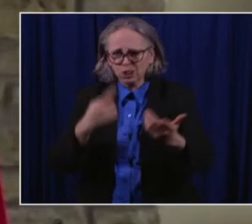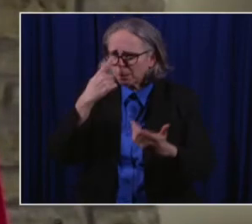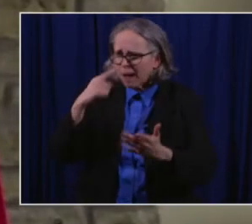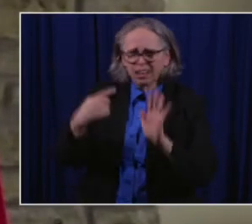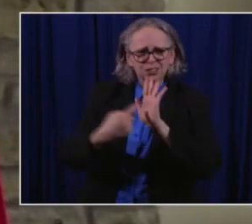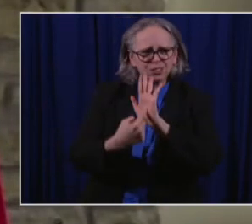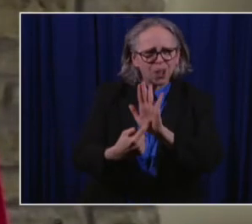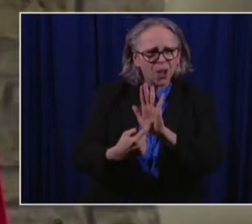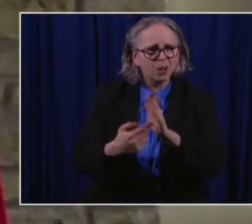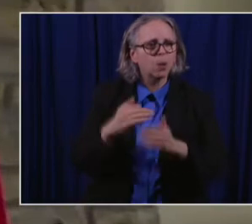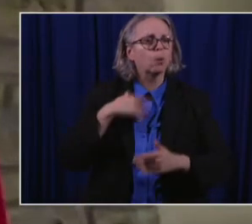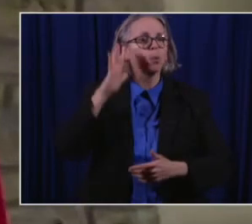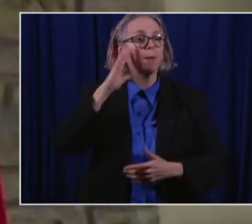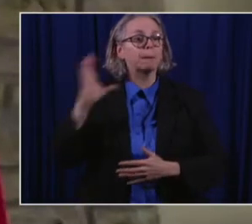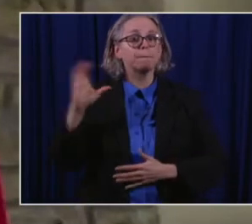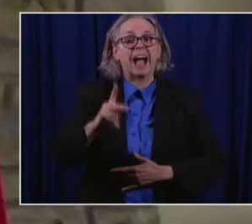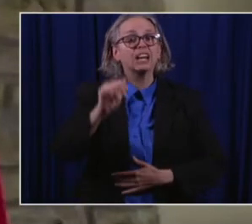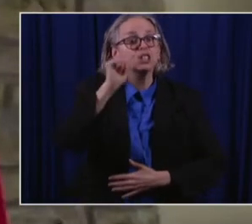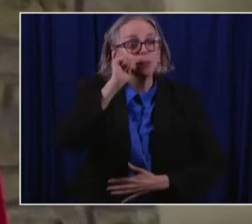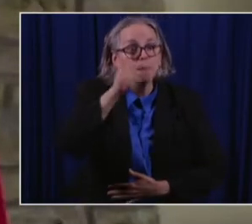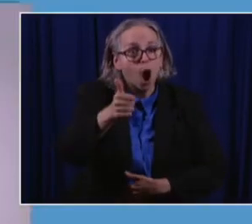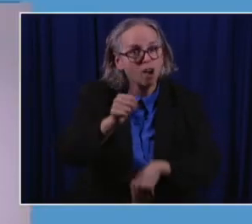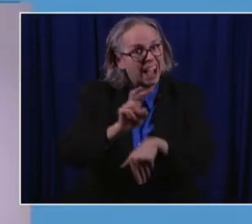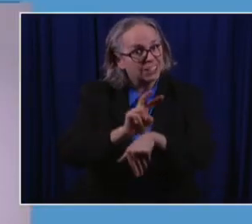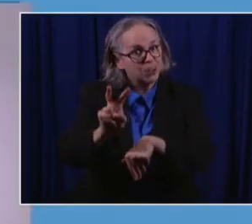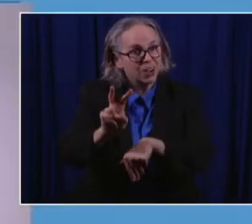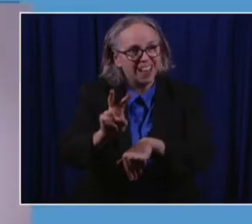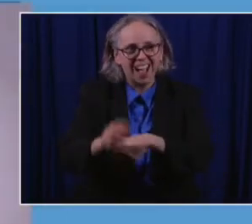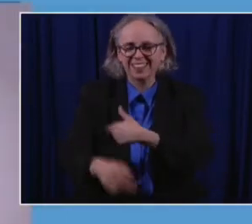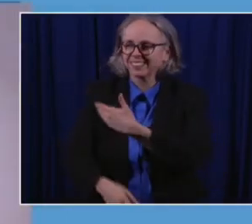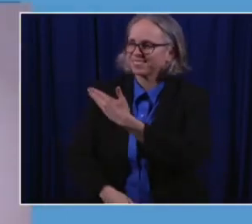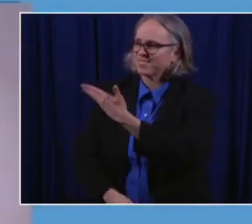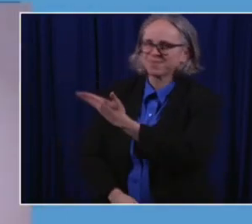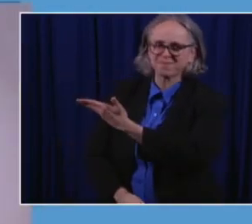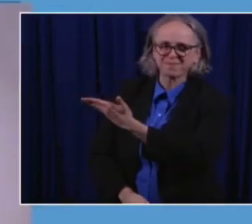be back tomorrow at 2 o'clock.